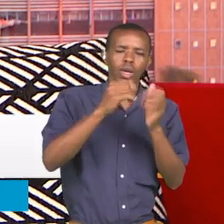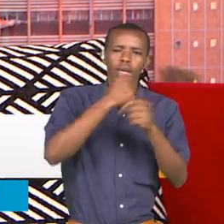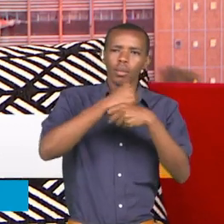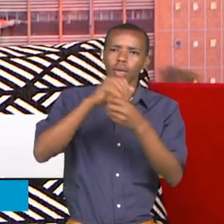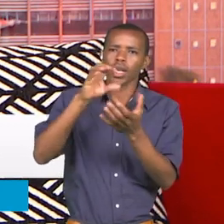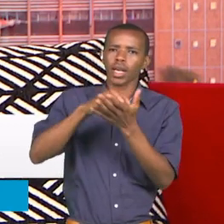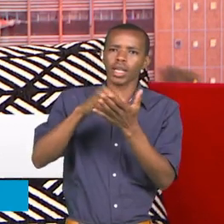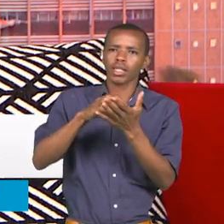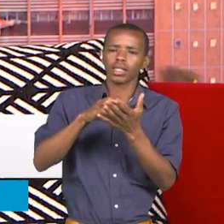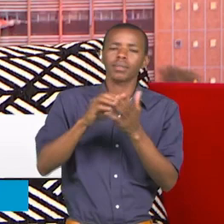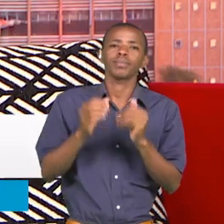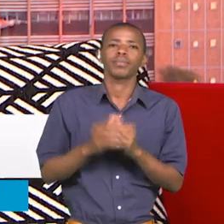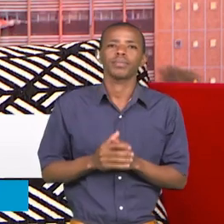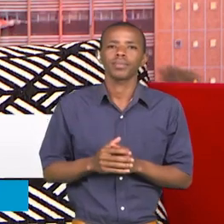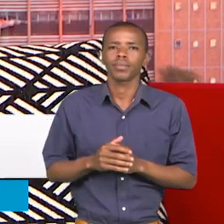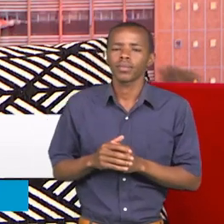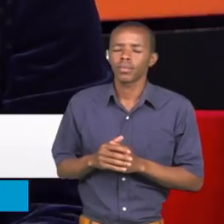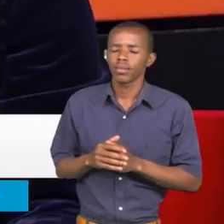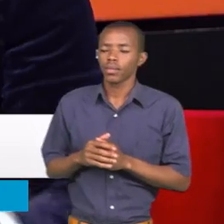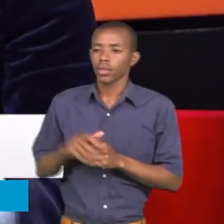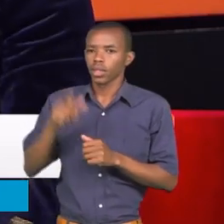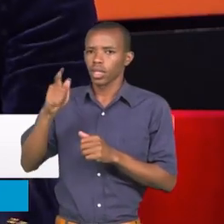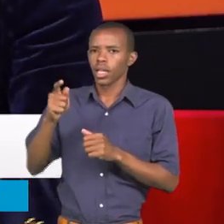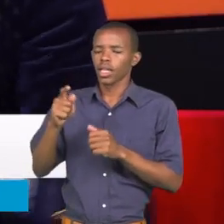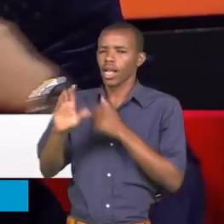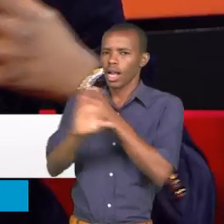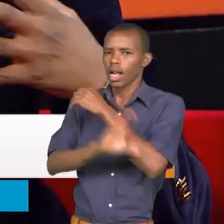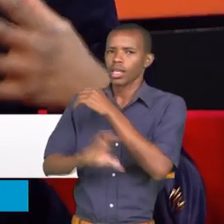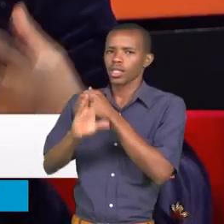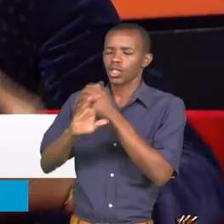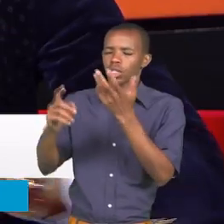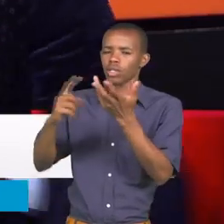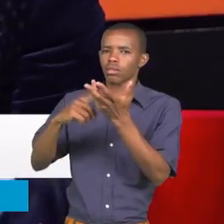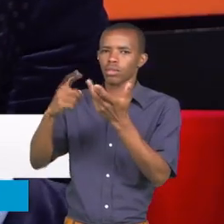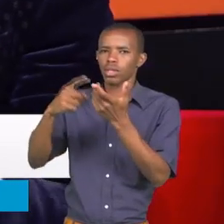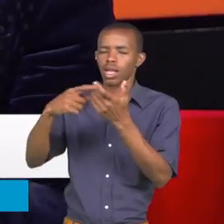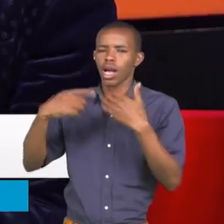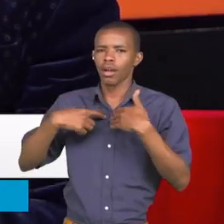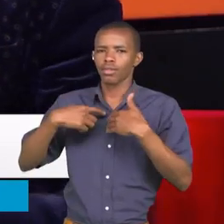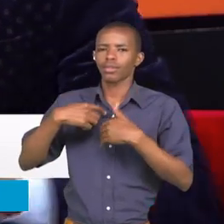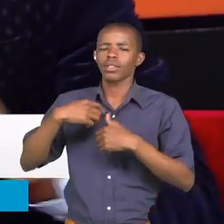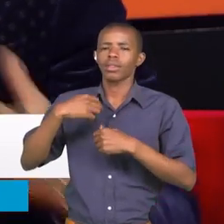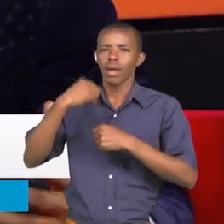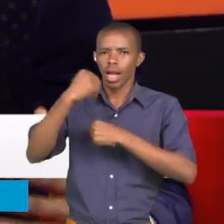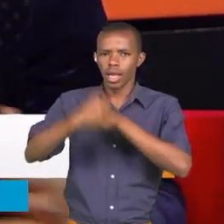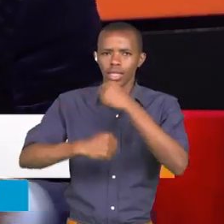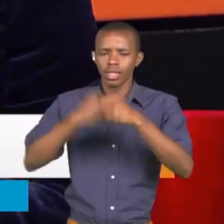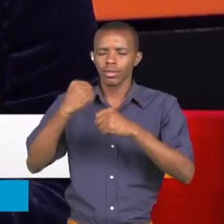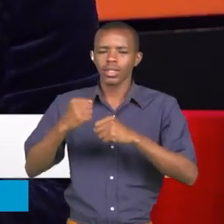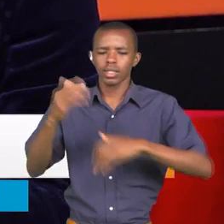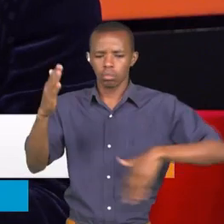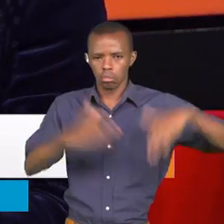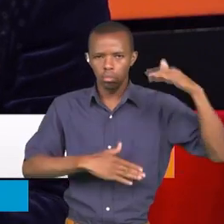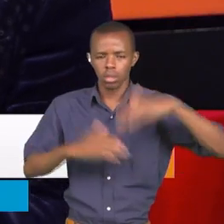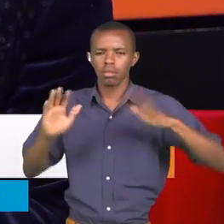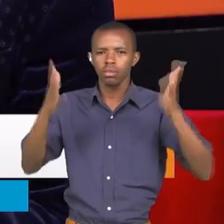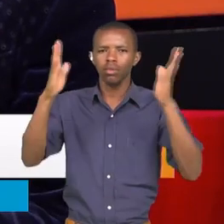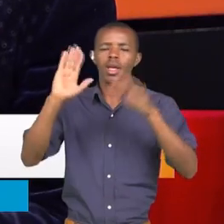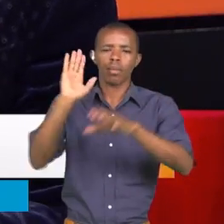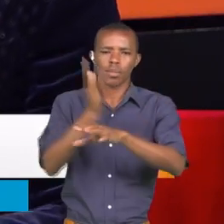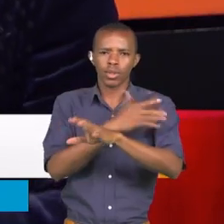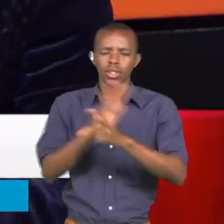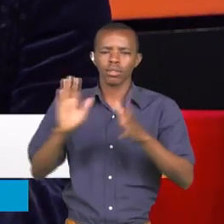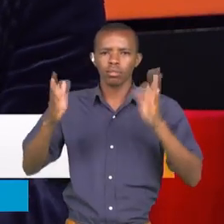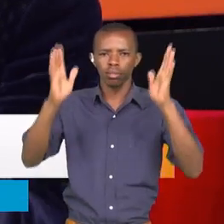any infringement in that sense. Okay. In this country, we have these artistic events. We have even drama festival. We have music